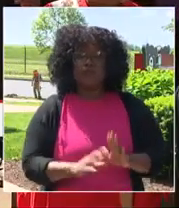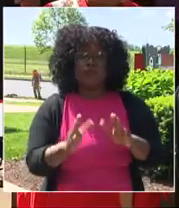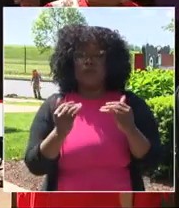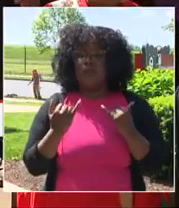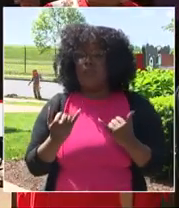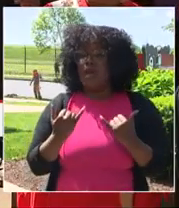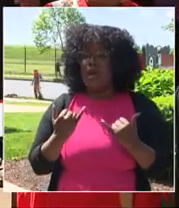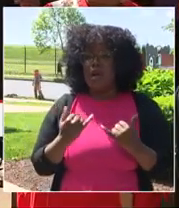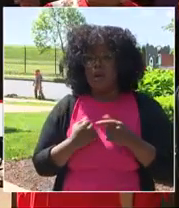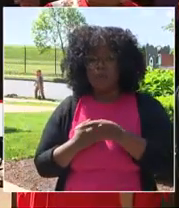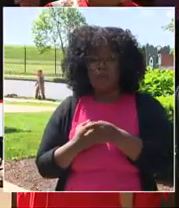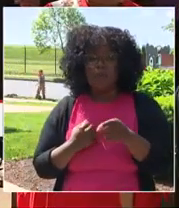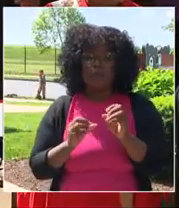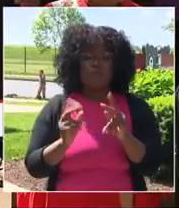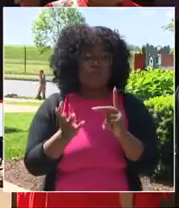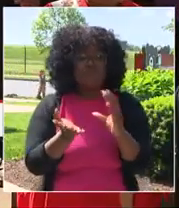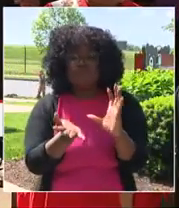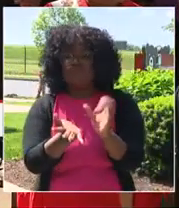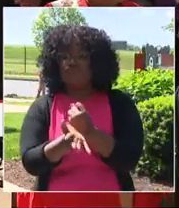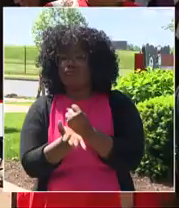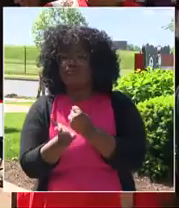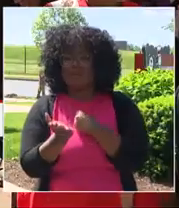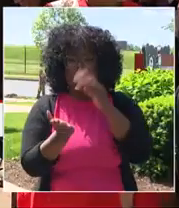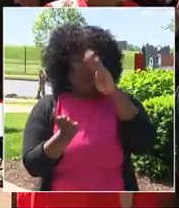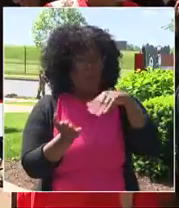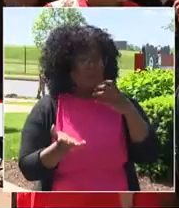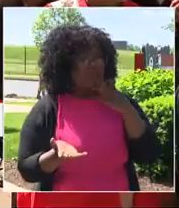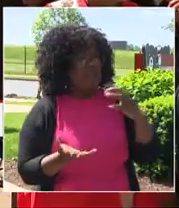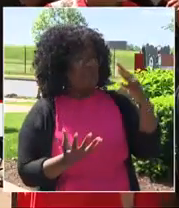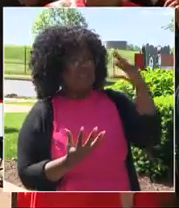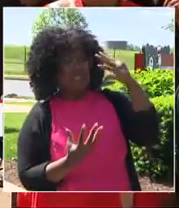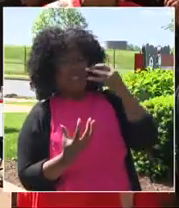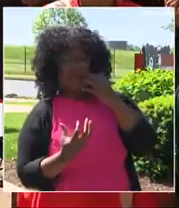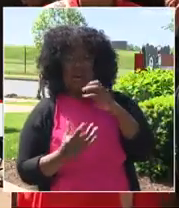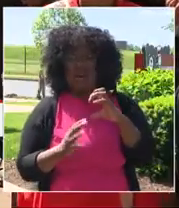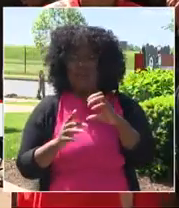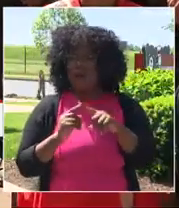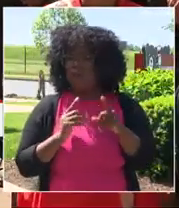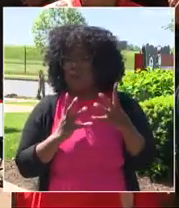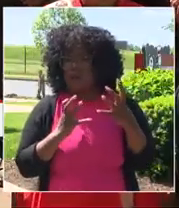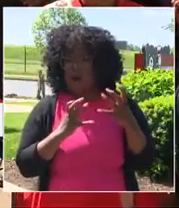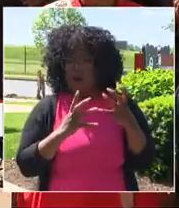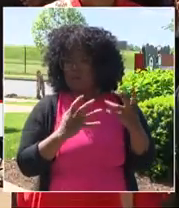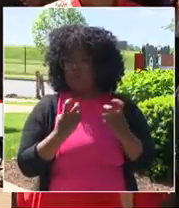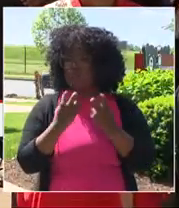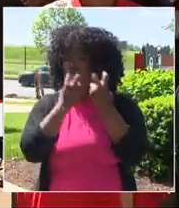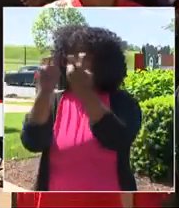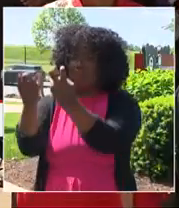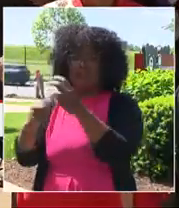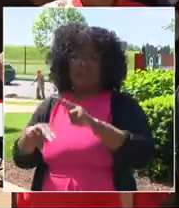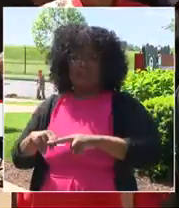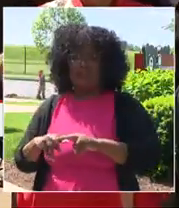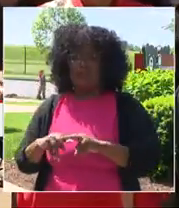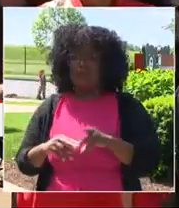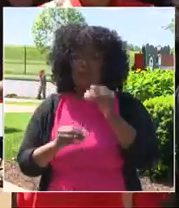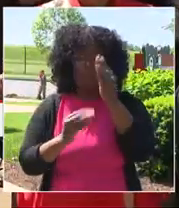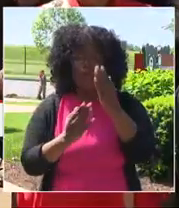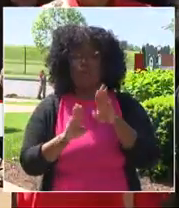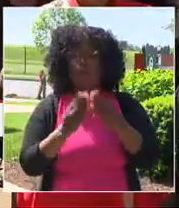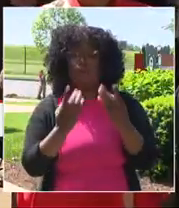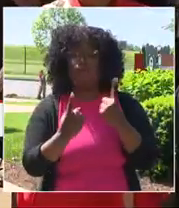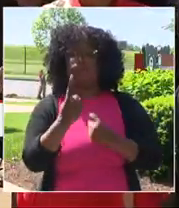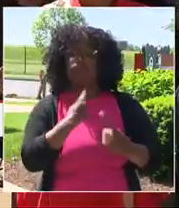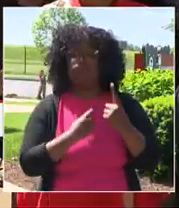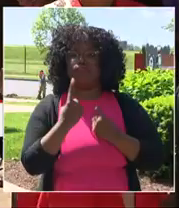opportunity who wants to step away, because I know it's hot there, but we'll take a few press questions on topic. Yes.